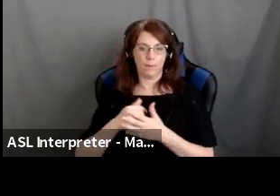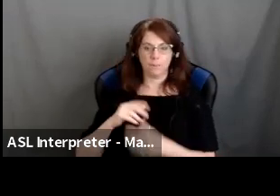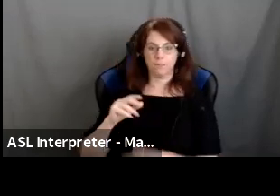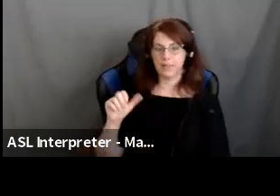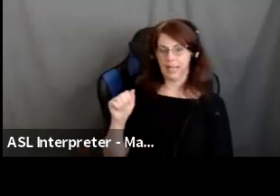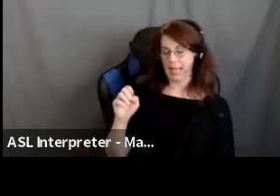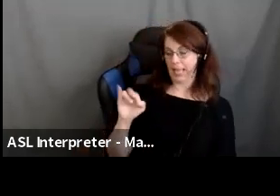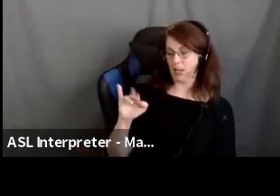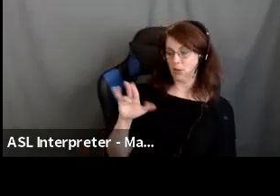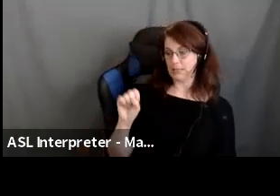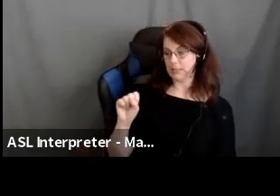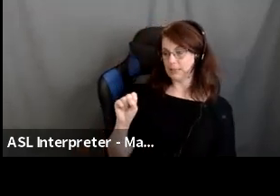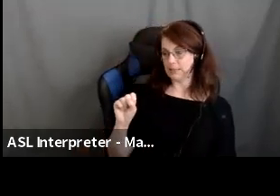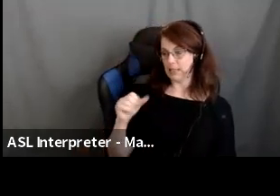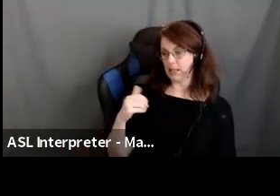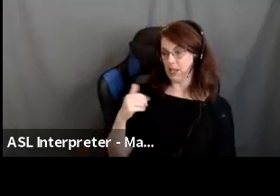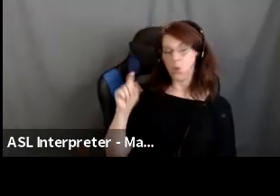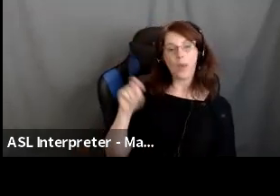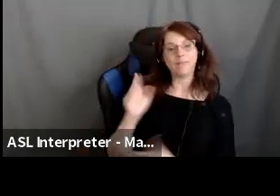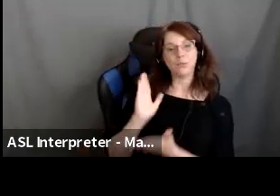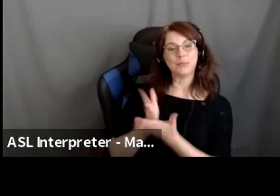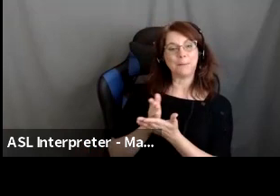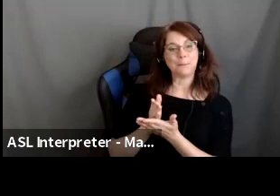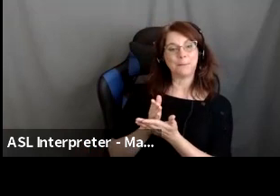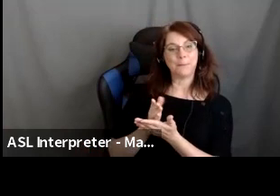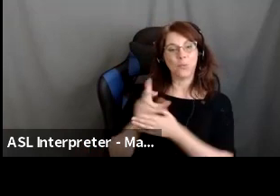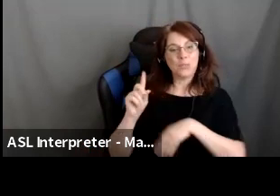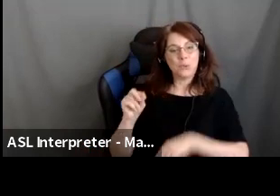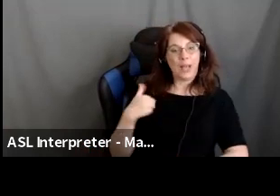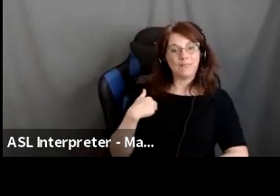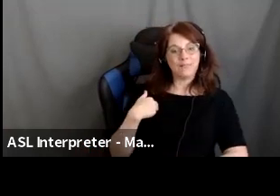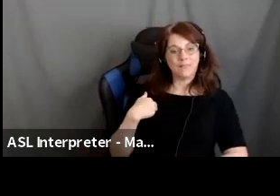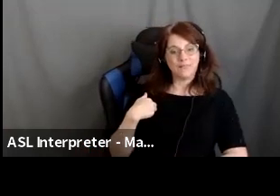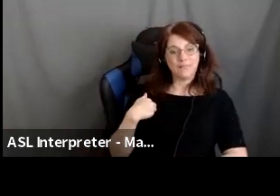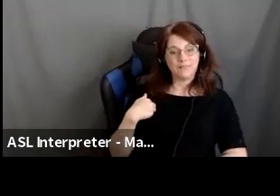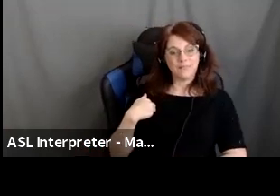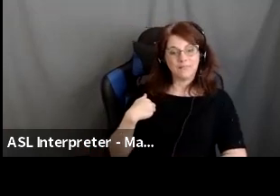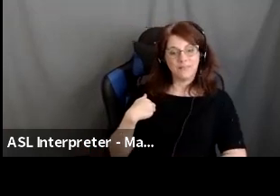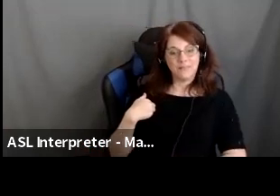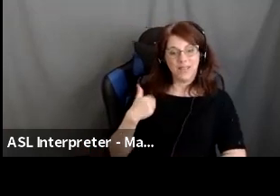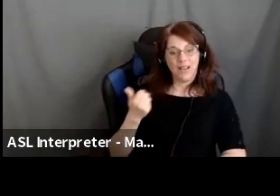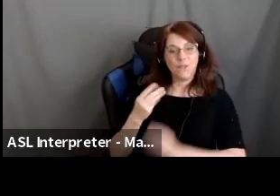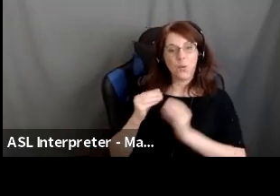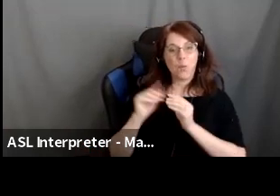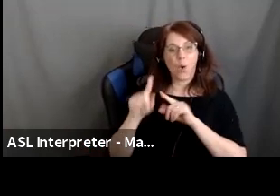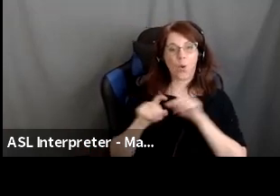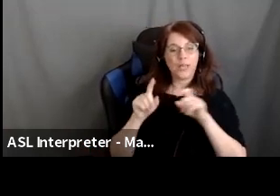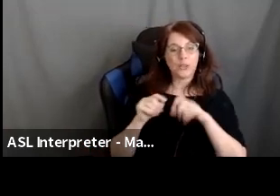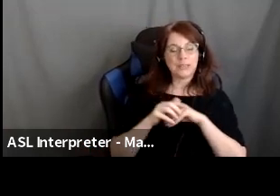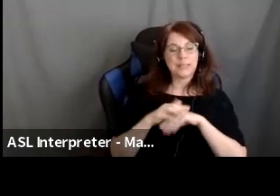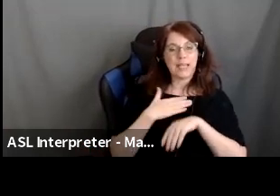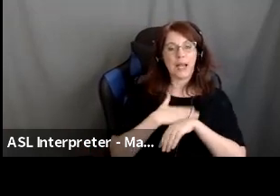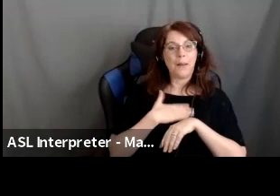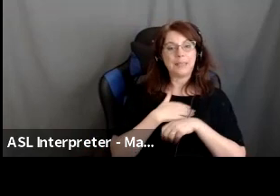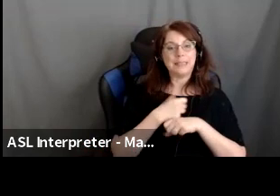is Arius. We have to wrap, but we do have a few more questions. Please